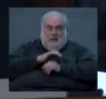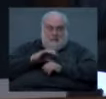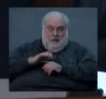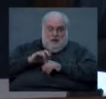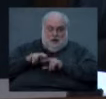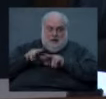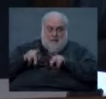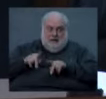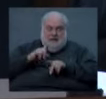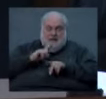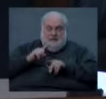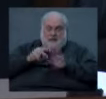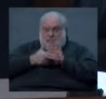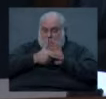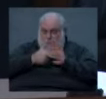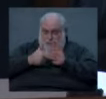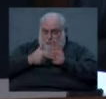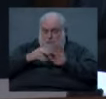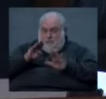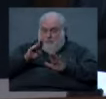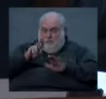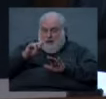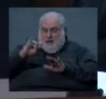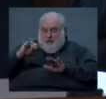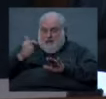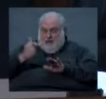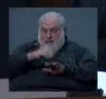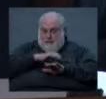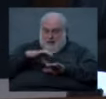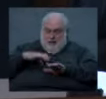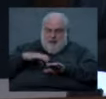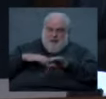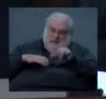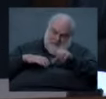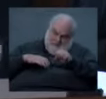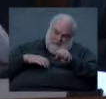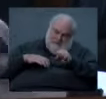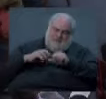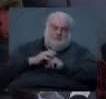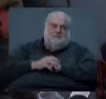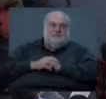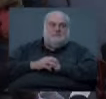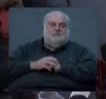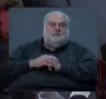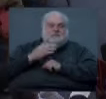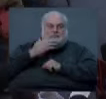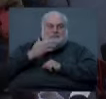chair of is the branding committee? Yes, ma'am. Okay, thank you.